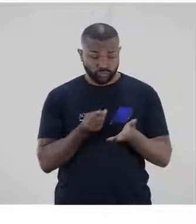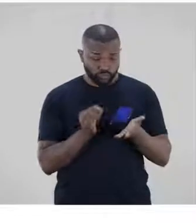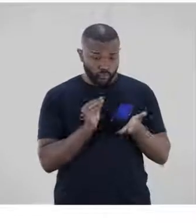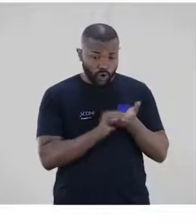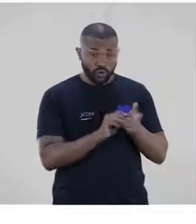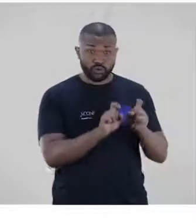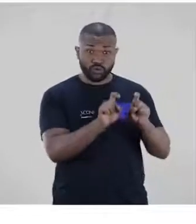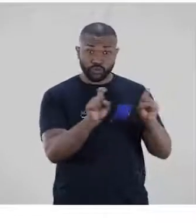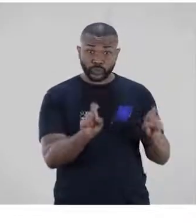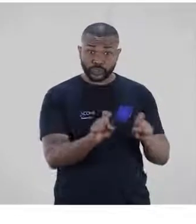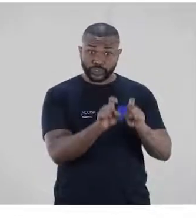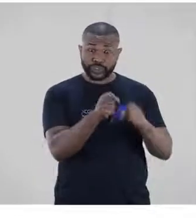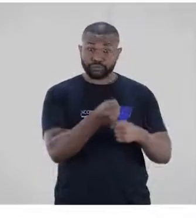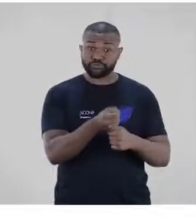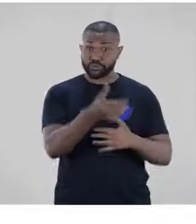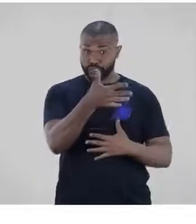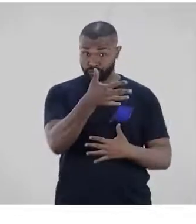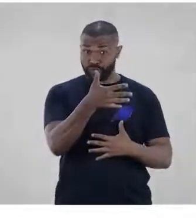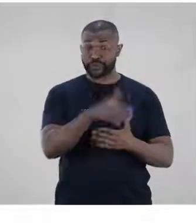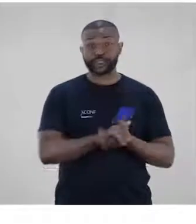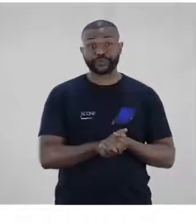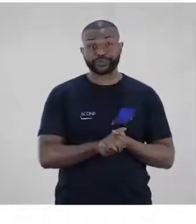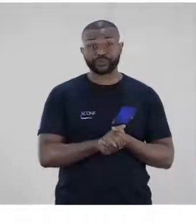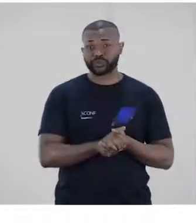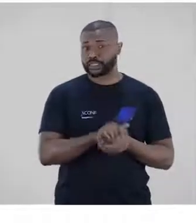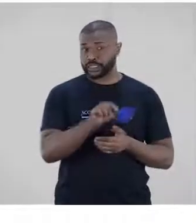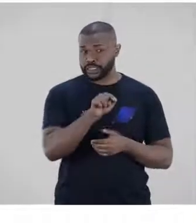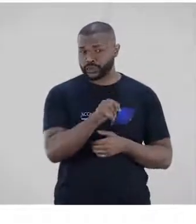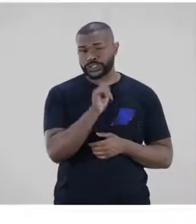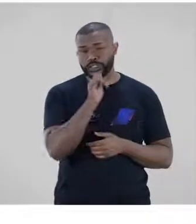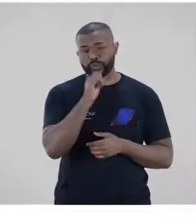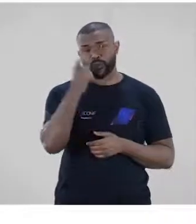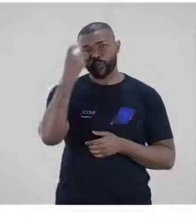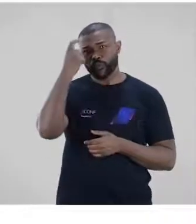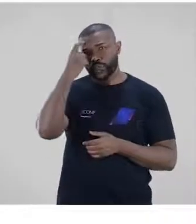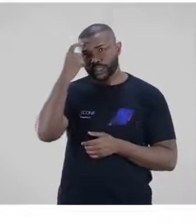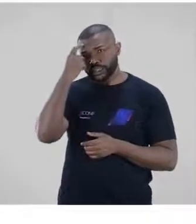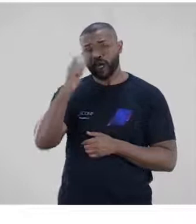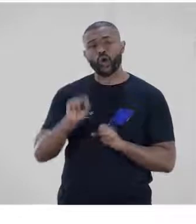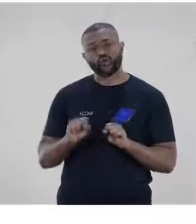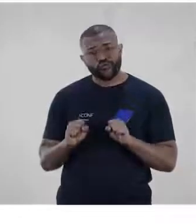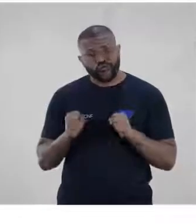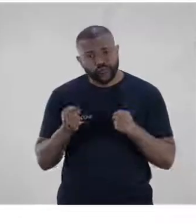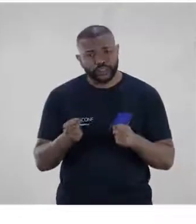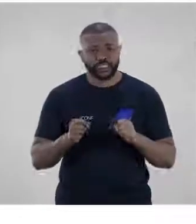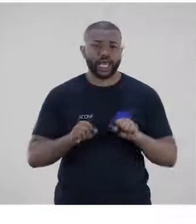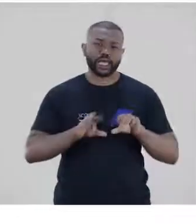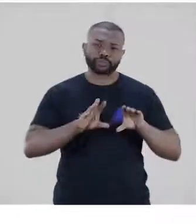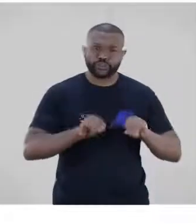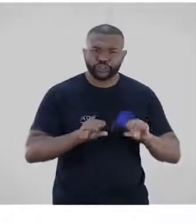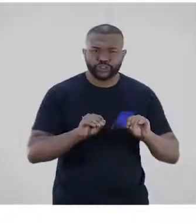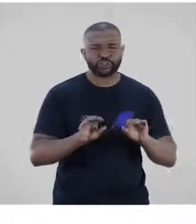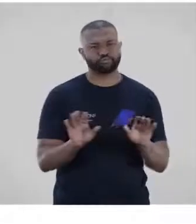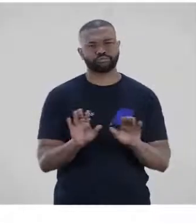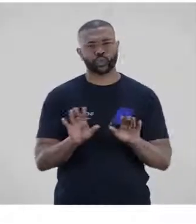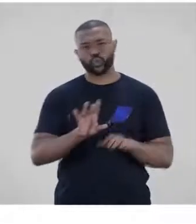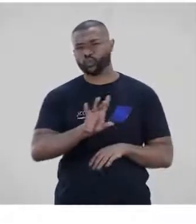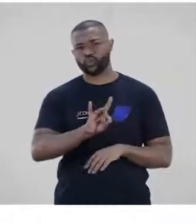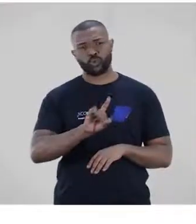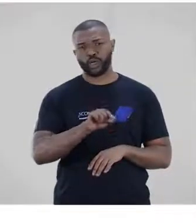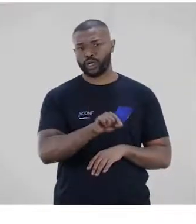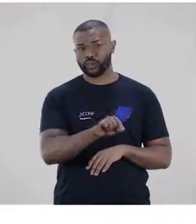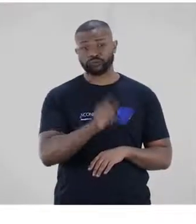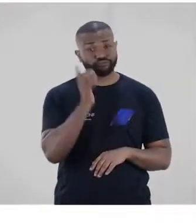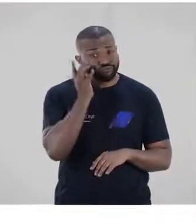to think about it or manually enforce it, right? So you just enable it. So in summary, data mesh